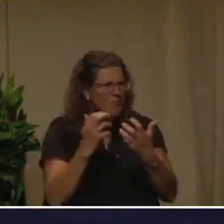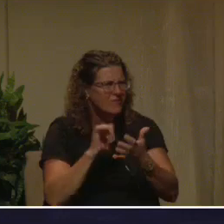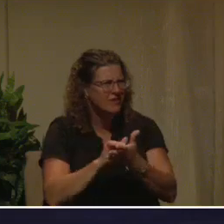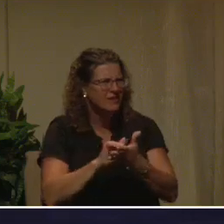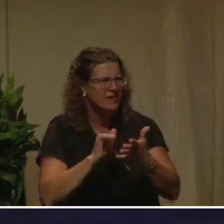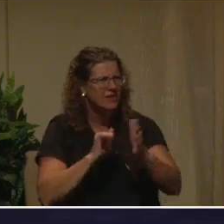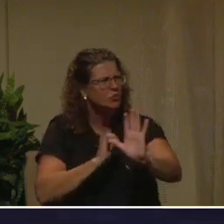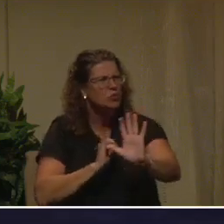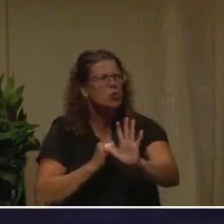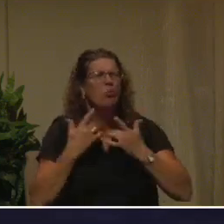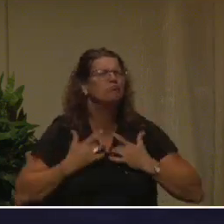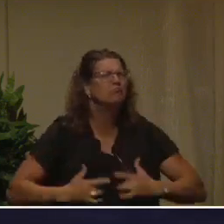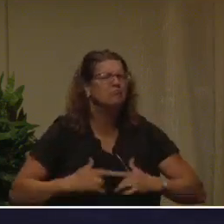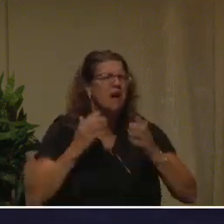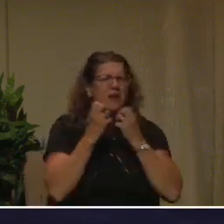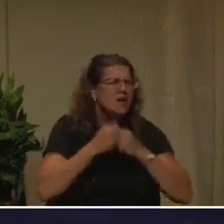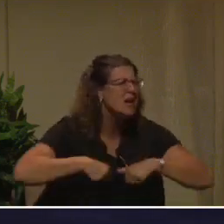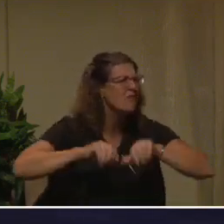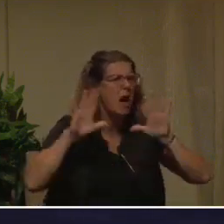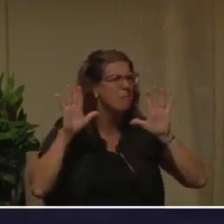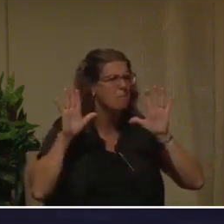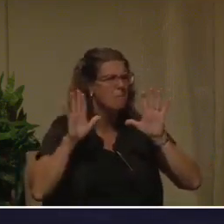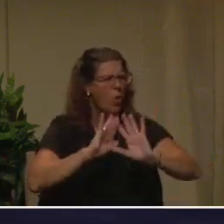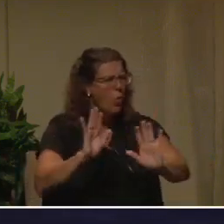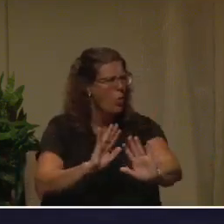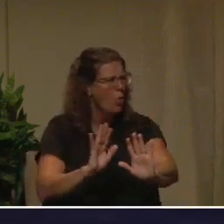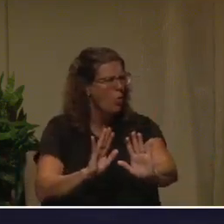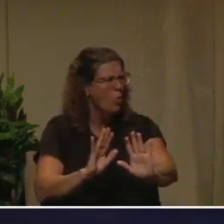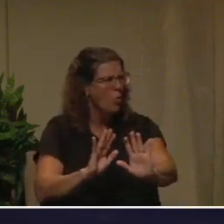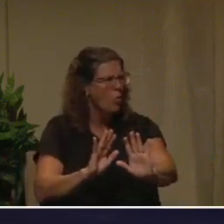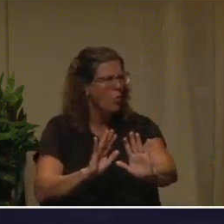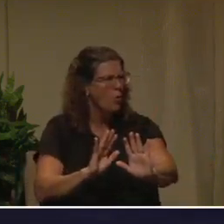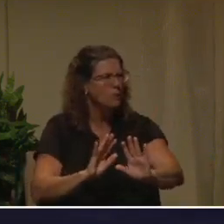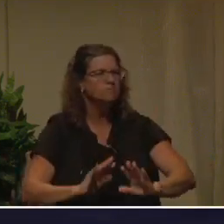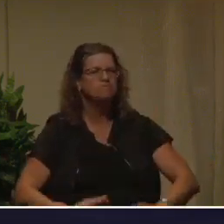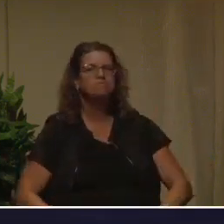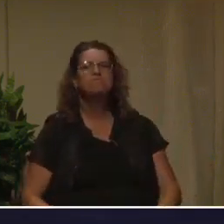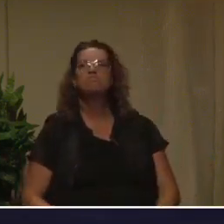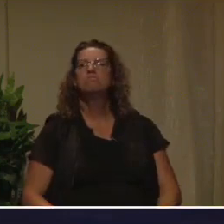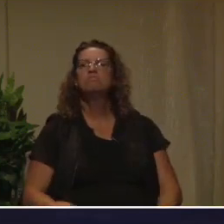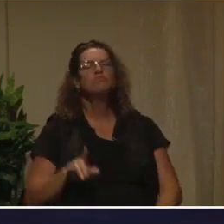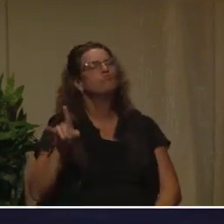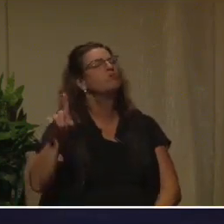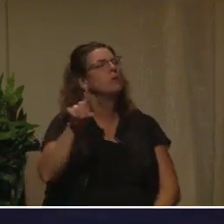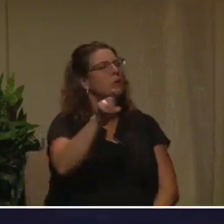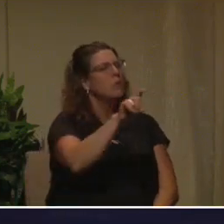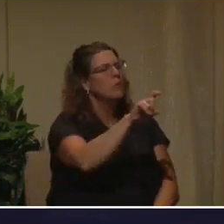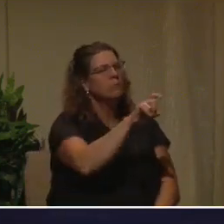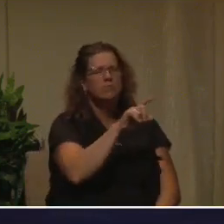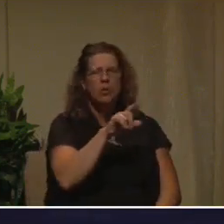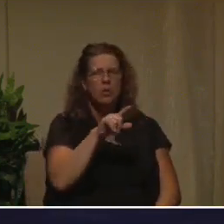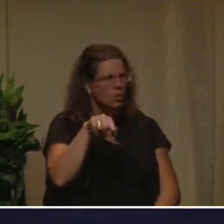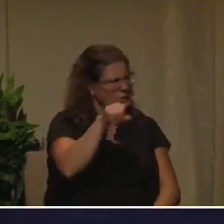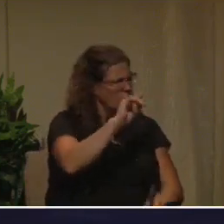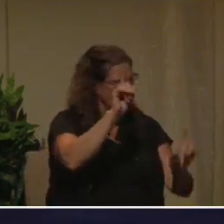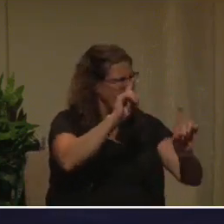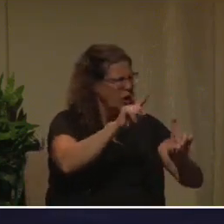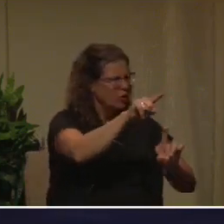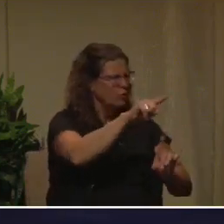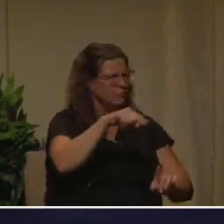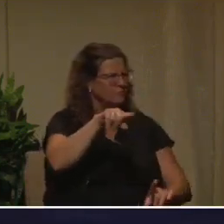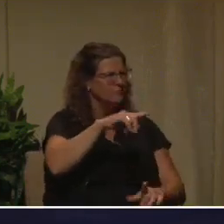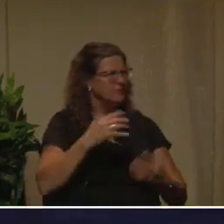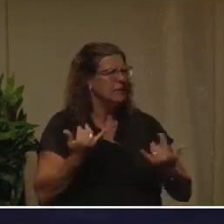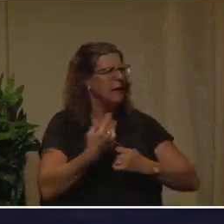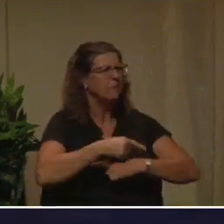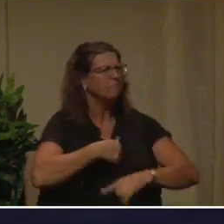don't despair. And so let me ask you, where do you find yourself today? Maybe you're a younger person. You know, I'm reading a book all